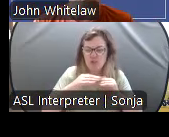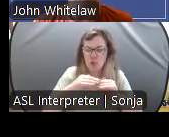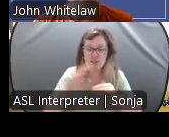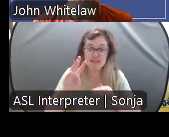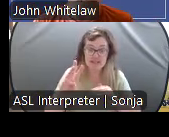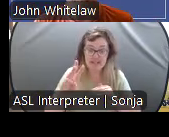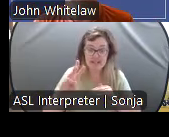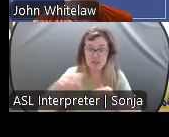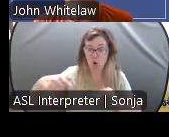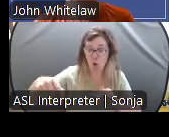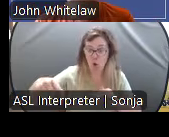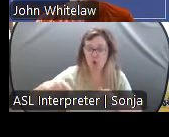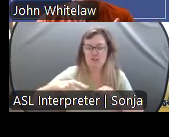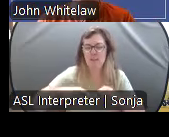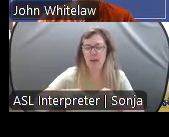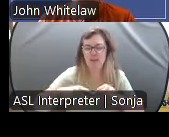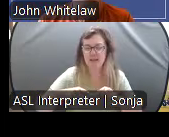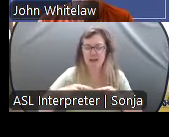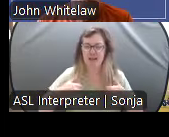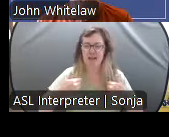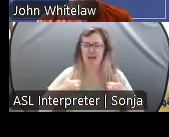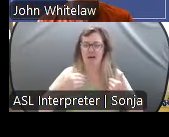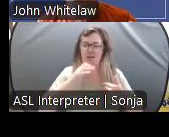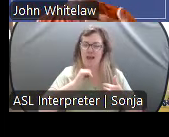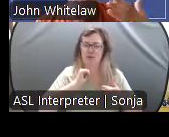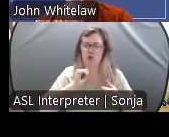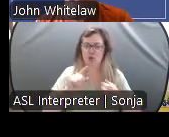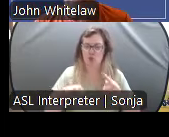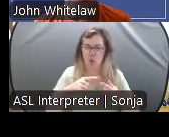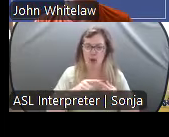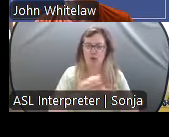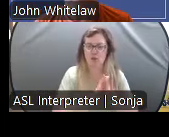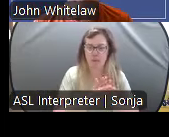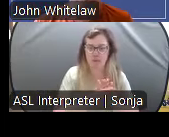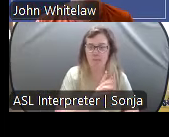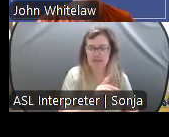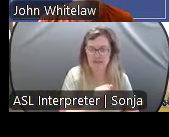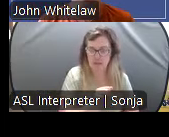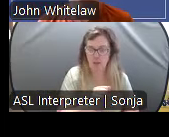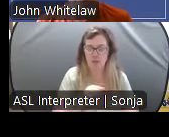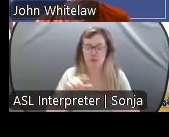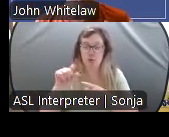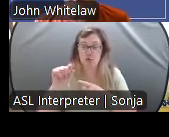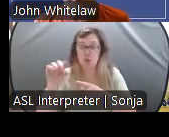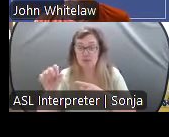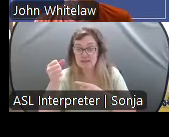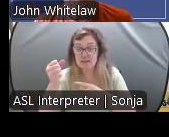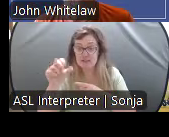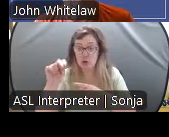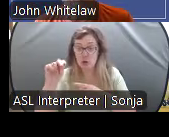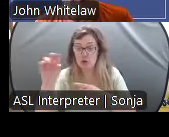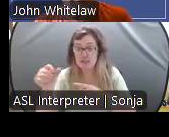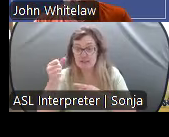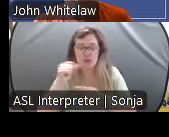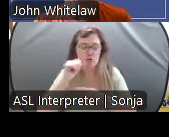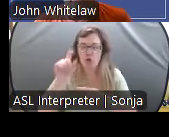you become disabled. So particularly for younger people, people in their 20s and 30s, they do not have to have worked